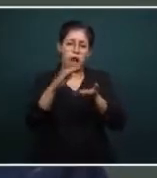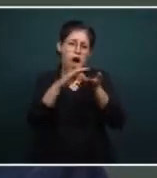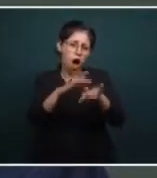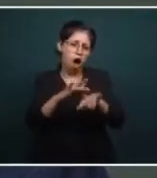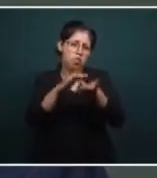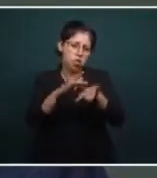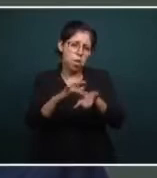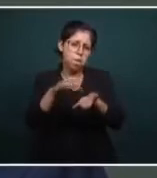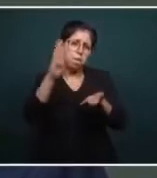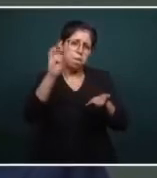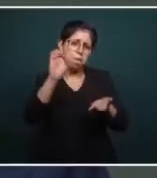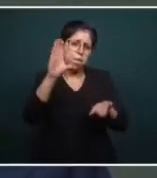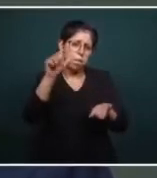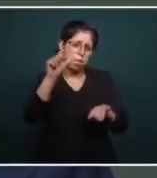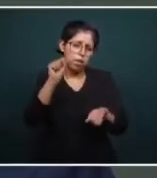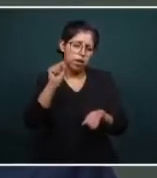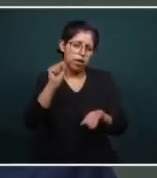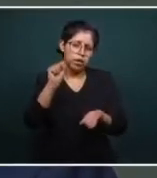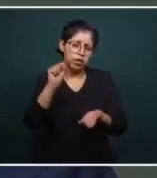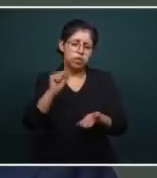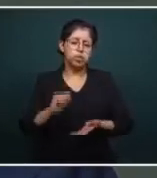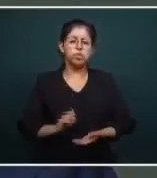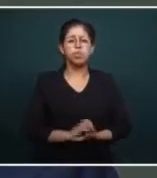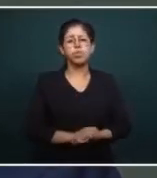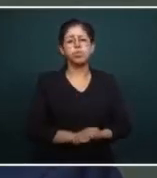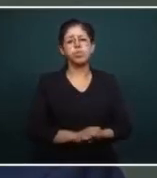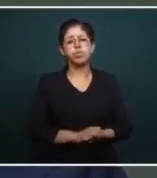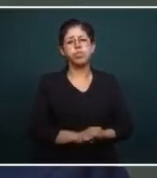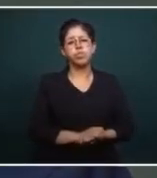stimulus, becas, grants